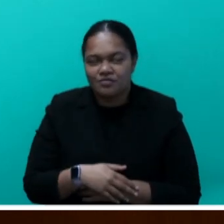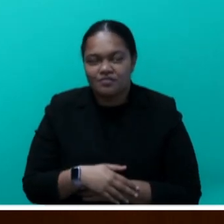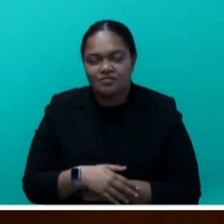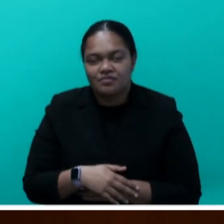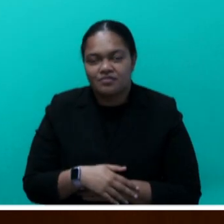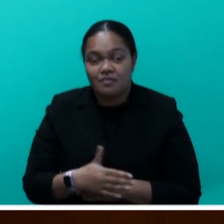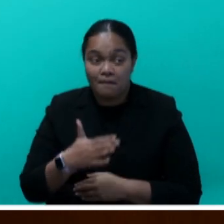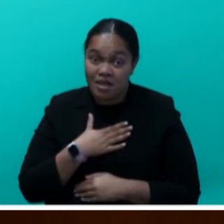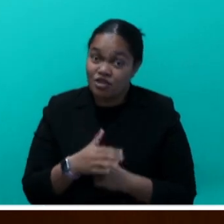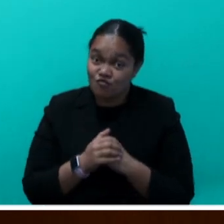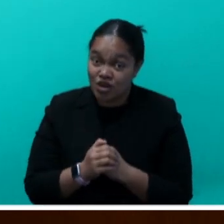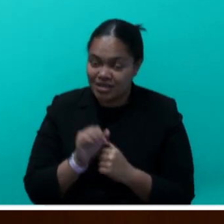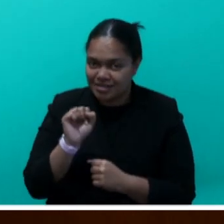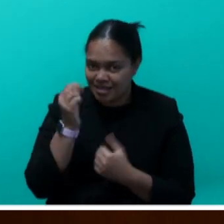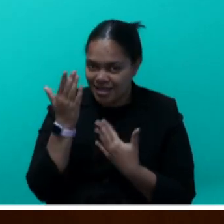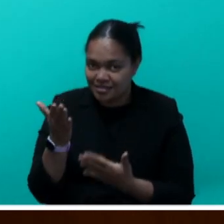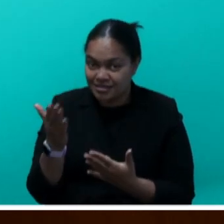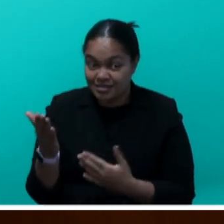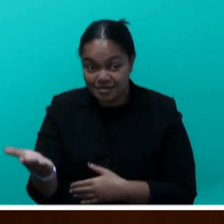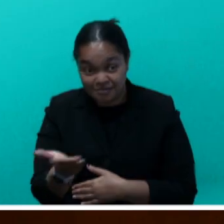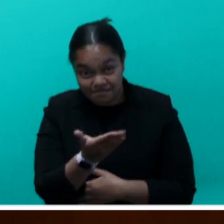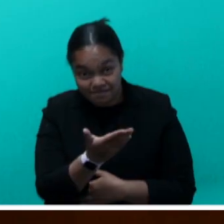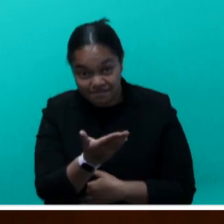My friend, His Excellency,